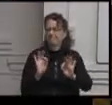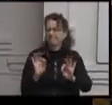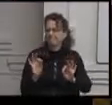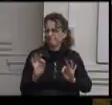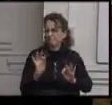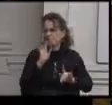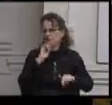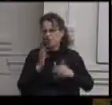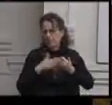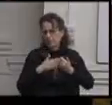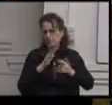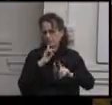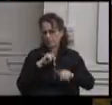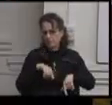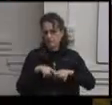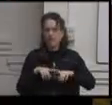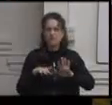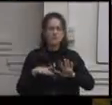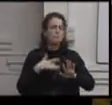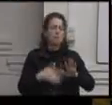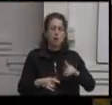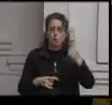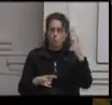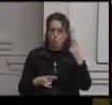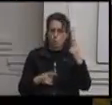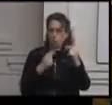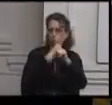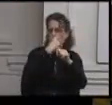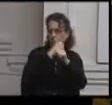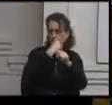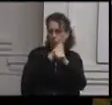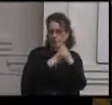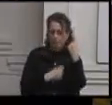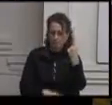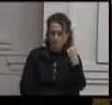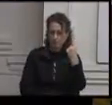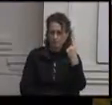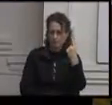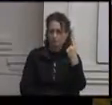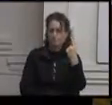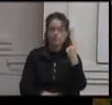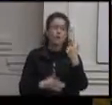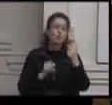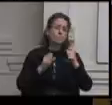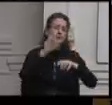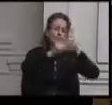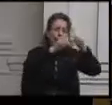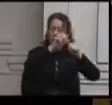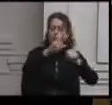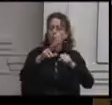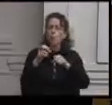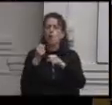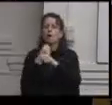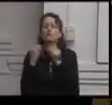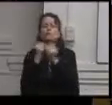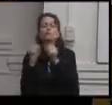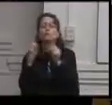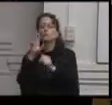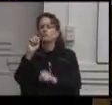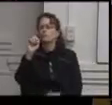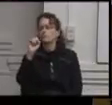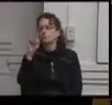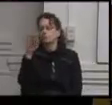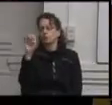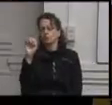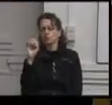entail a response of 1 engine in either the ladder truck or the rescue truck. Car fire will get an